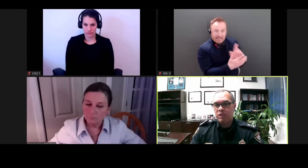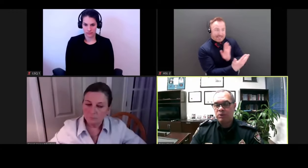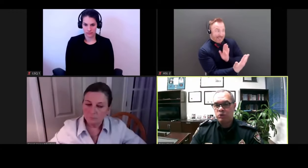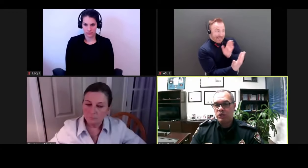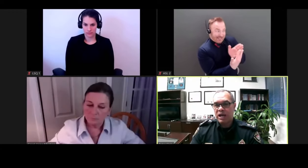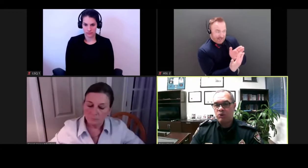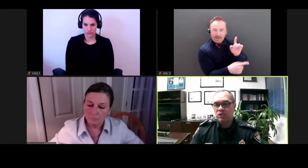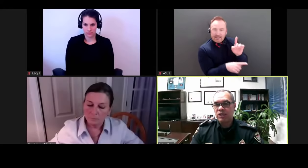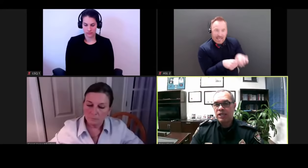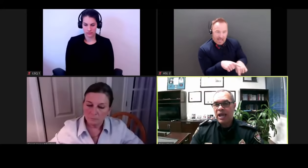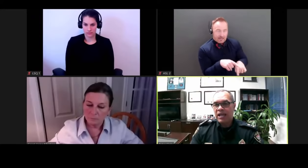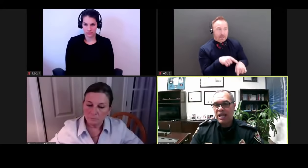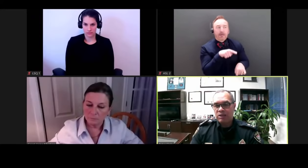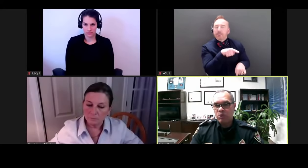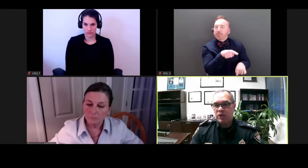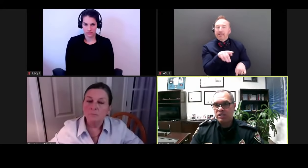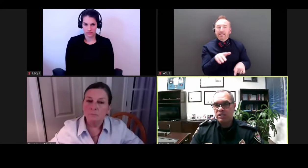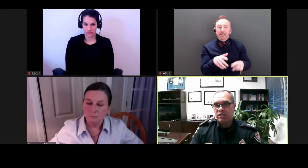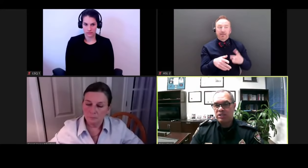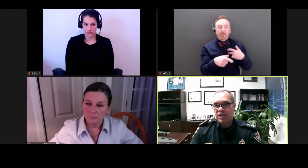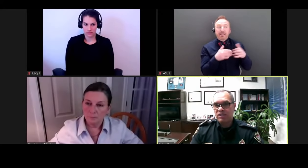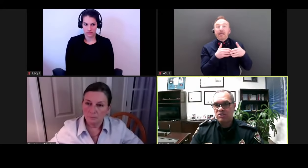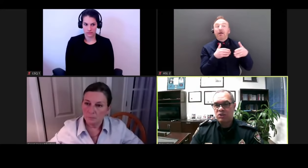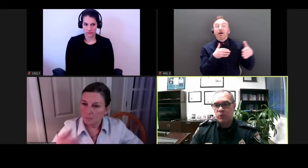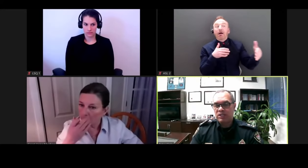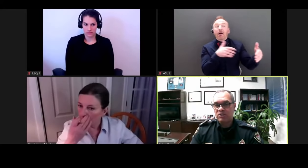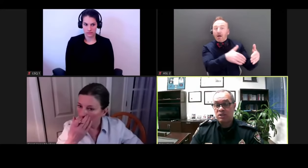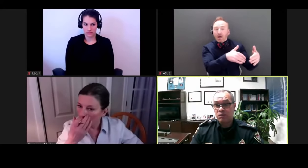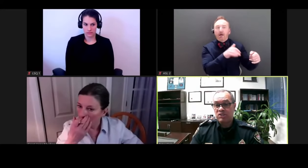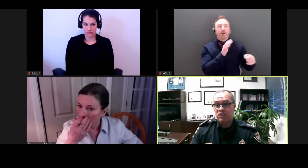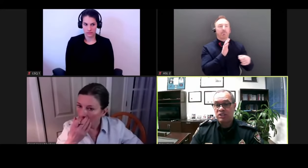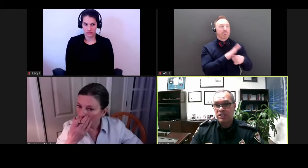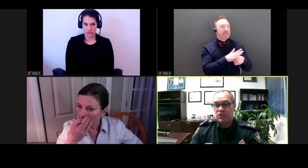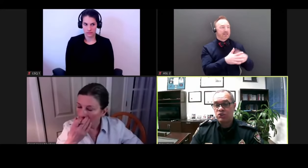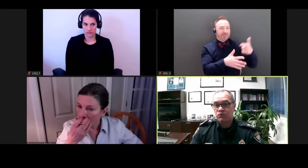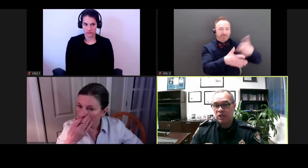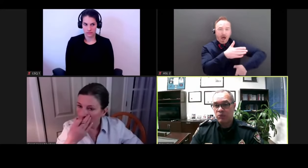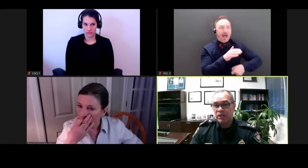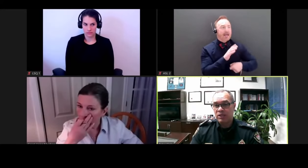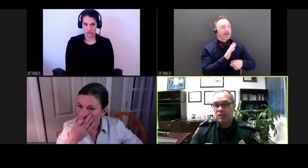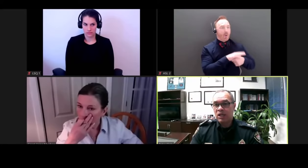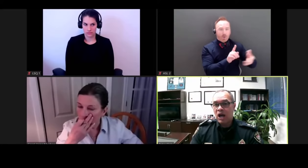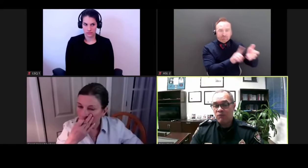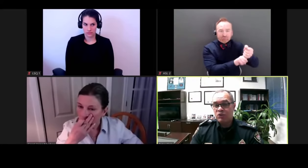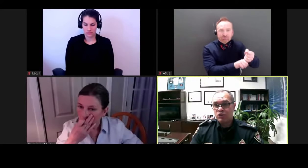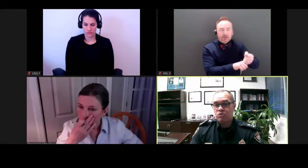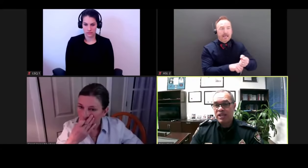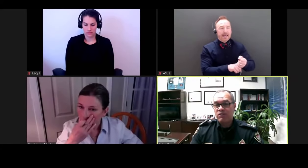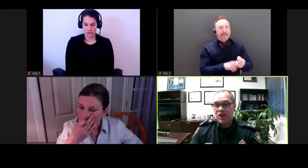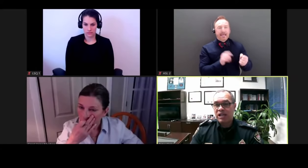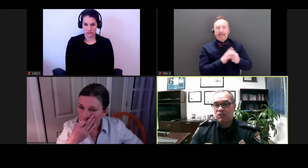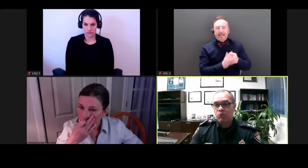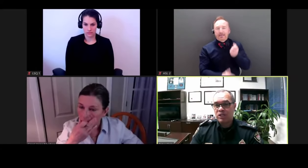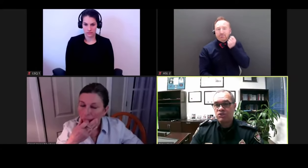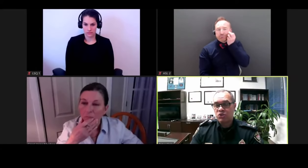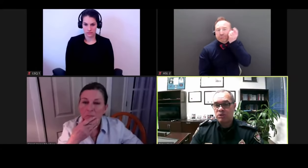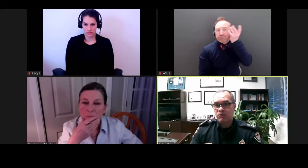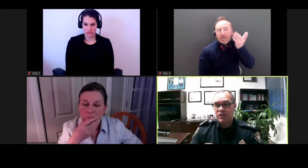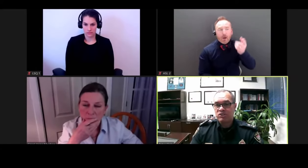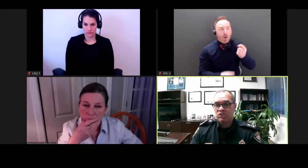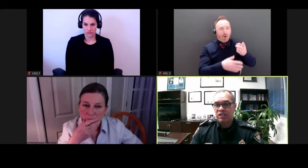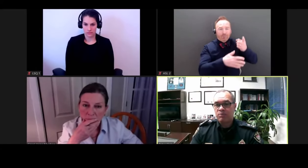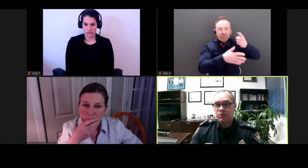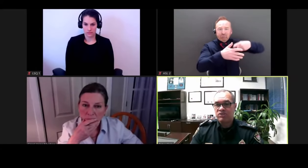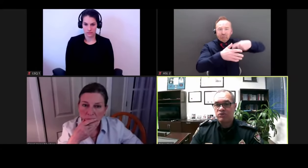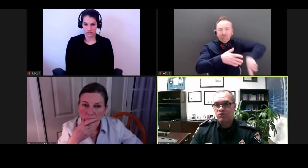hold people to account at any point in the days and the weeks and the months and the years following. Officers may in fact have witnessed criminal